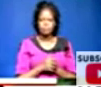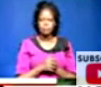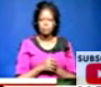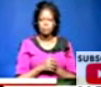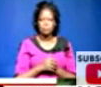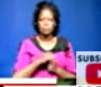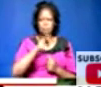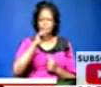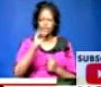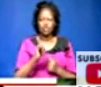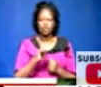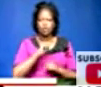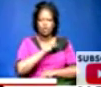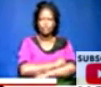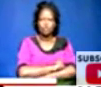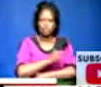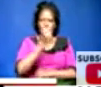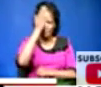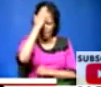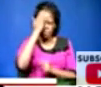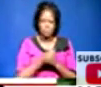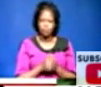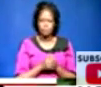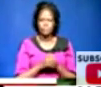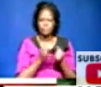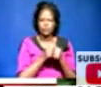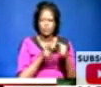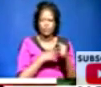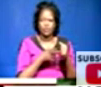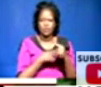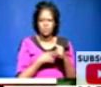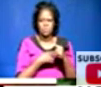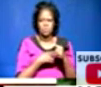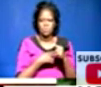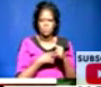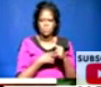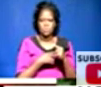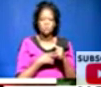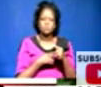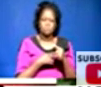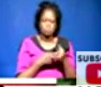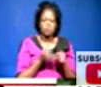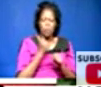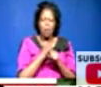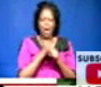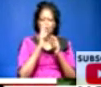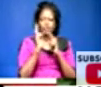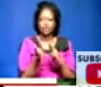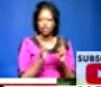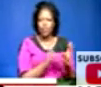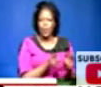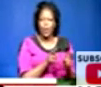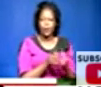alikuwa shuleni Jumatatu, tarehe 17. Akafanya kazi yake kama kawaida,